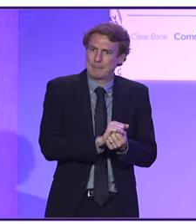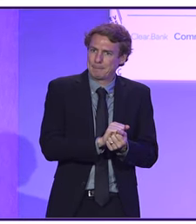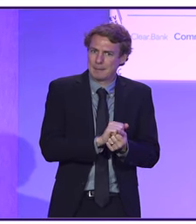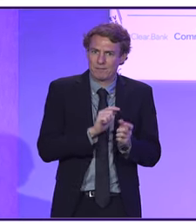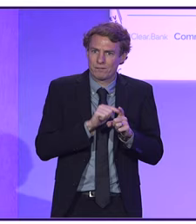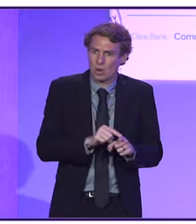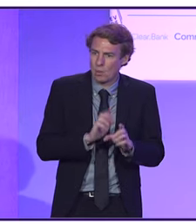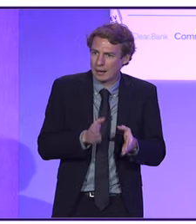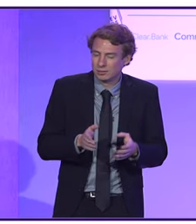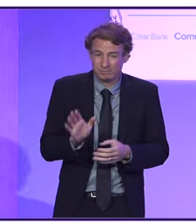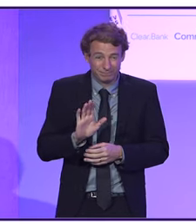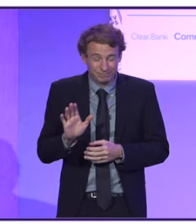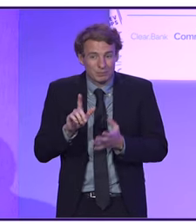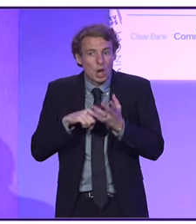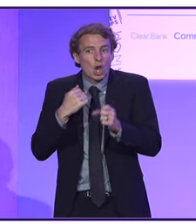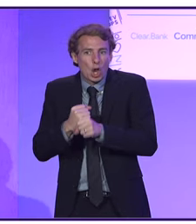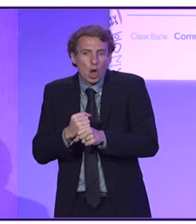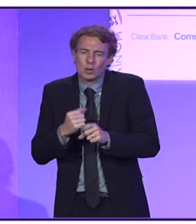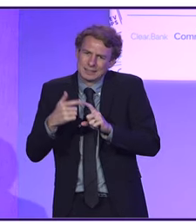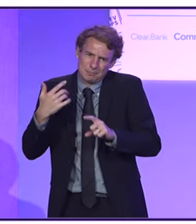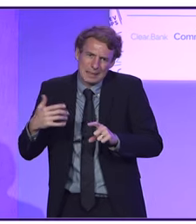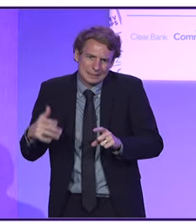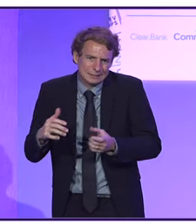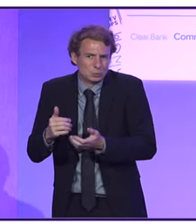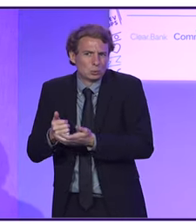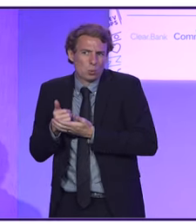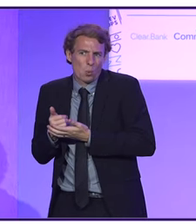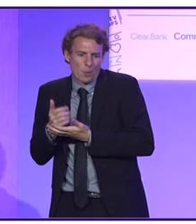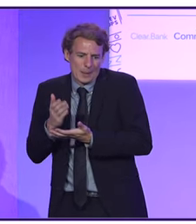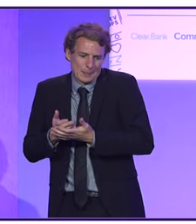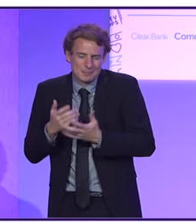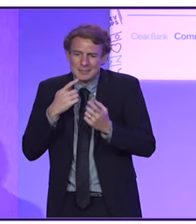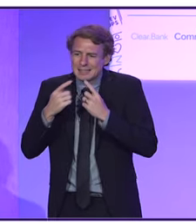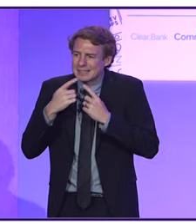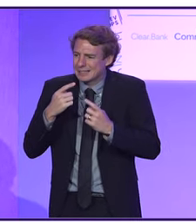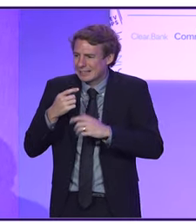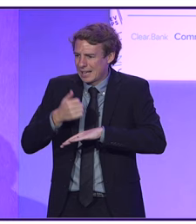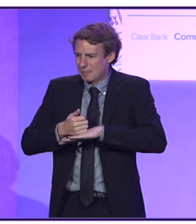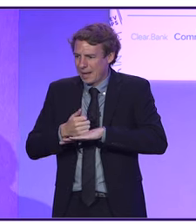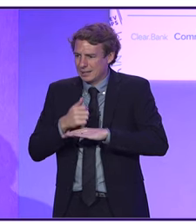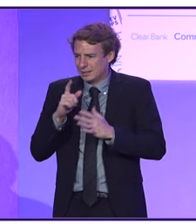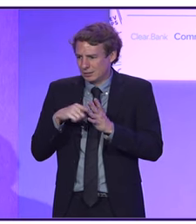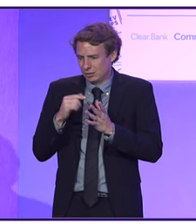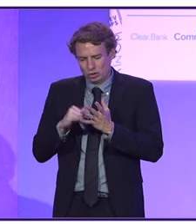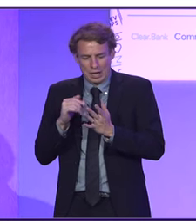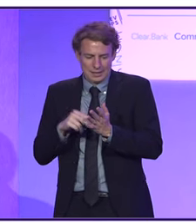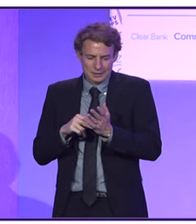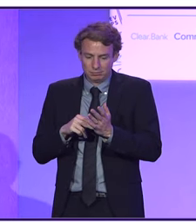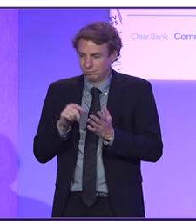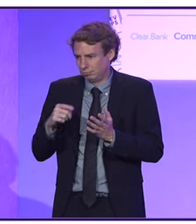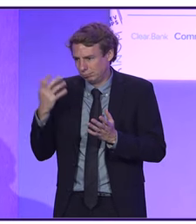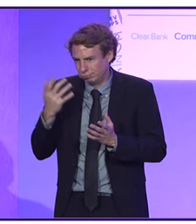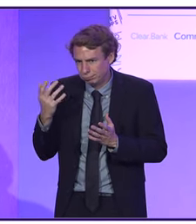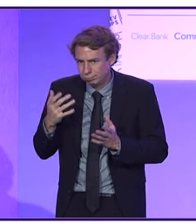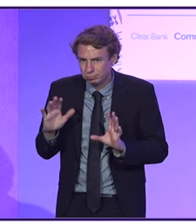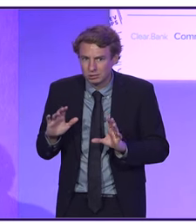way, large log documents, it's just a big JSON database, you know, it's huge. You don't, but if there's only one field in those logs that's ever useful, why